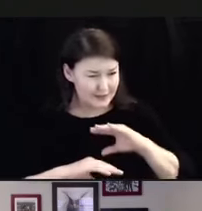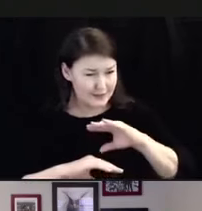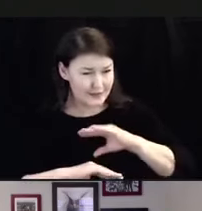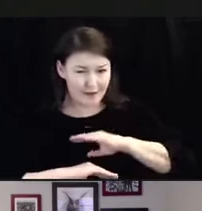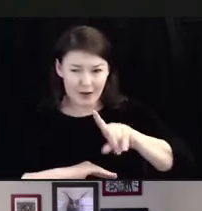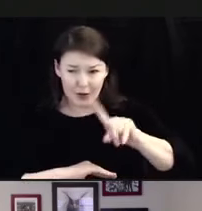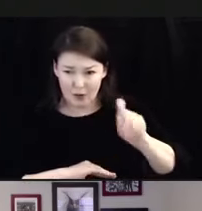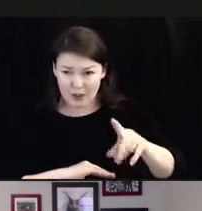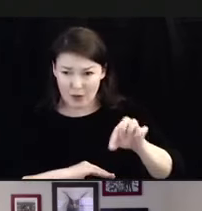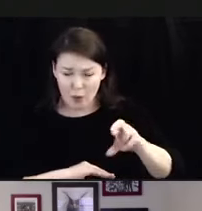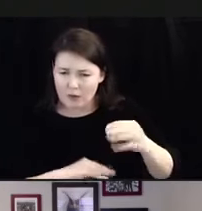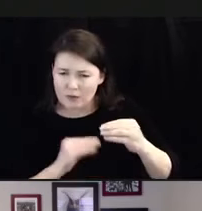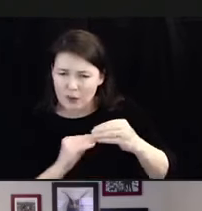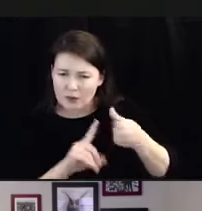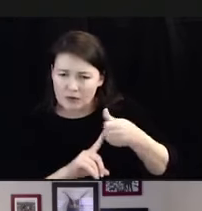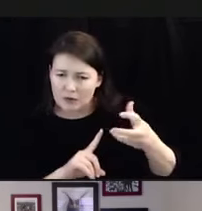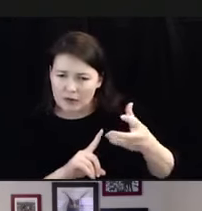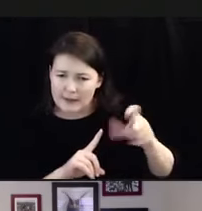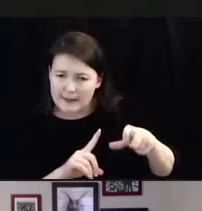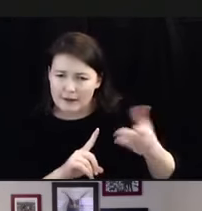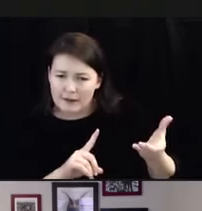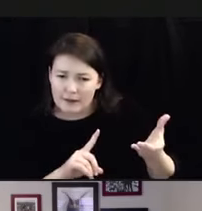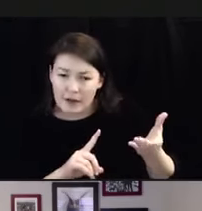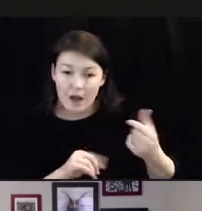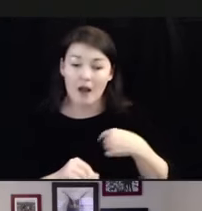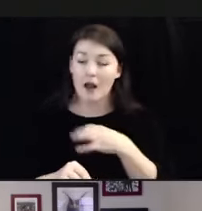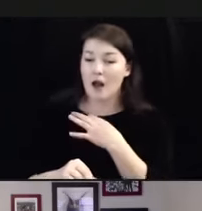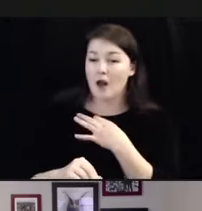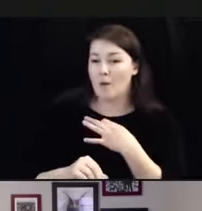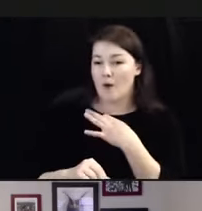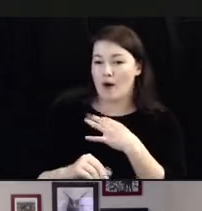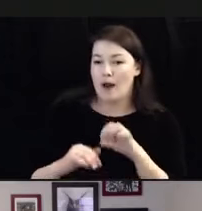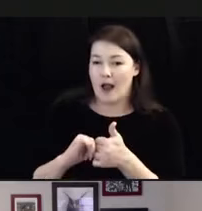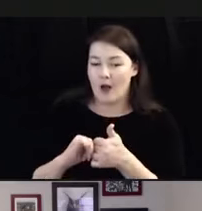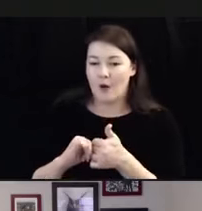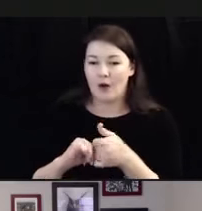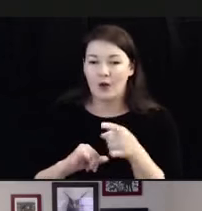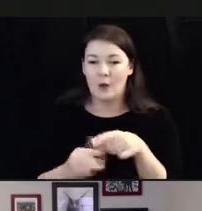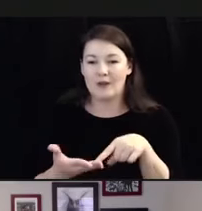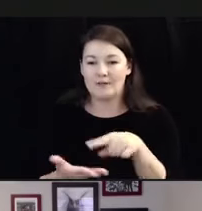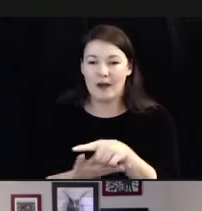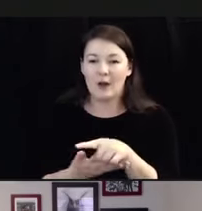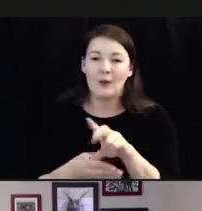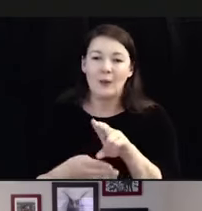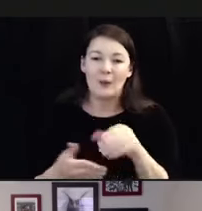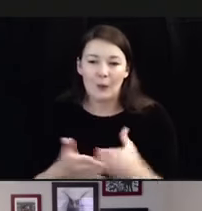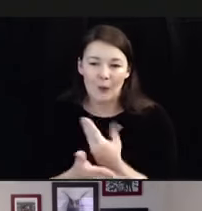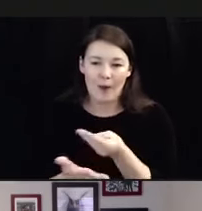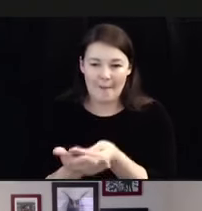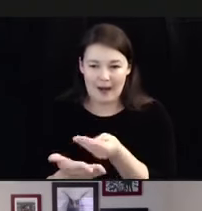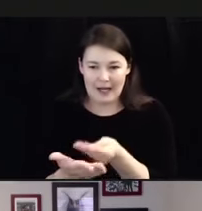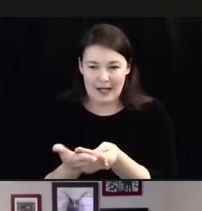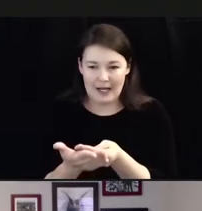it? I'm wondering how you're spending new dollars, if any, the extra